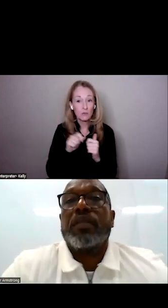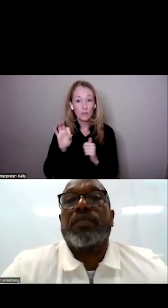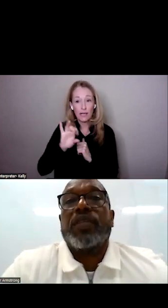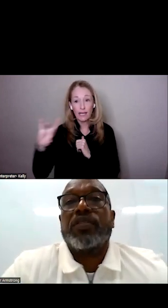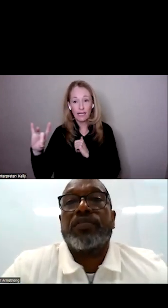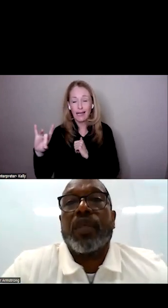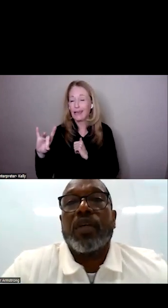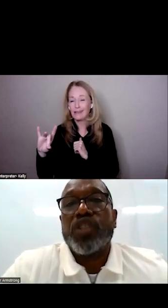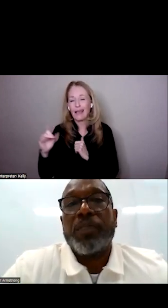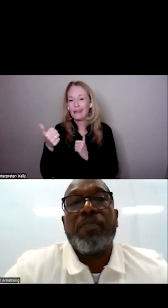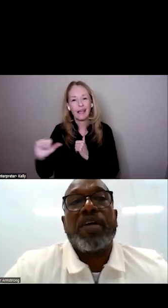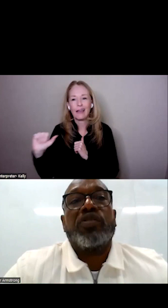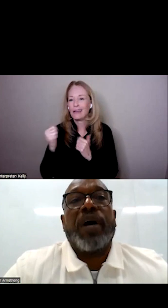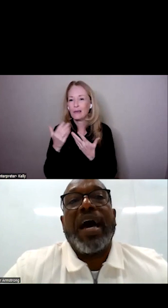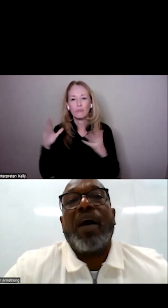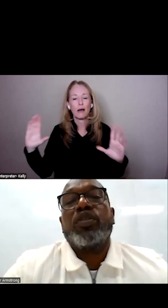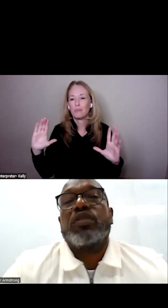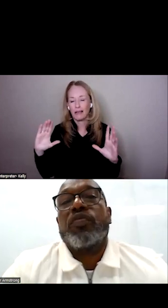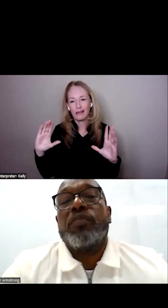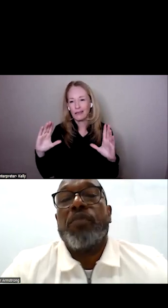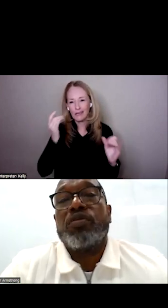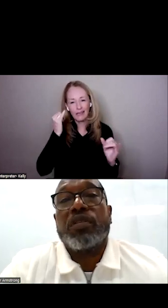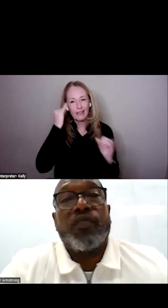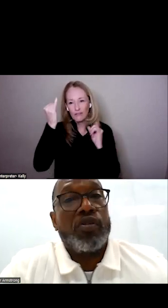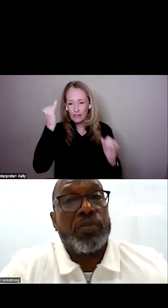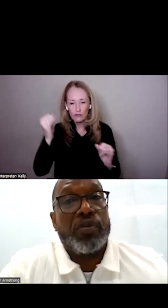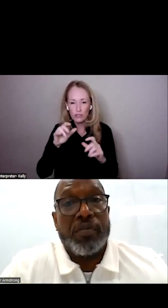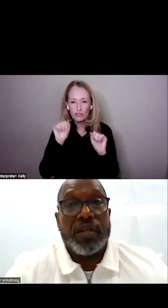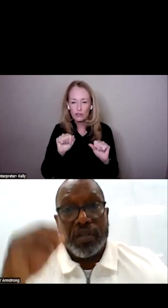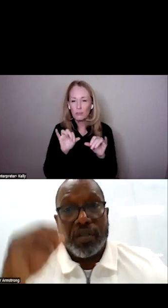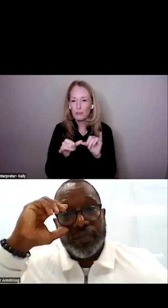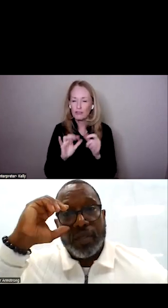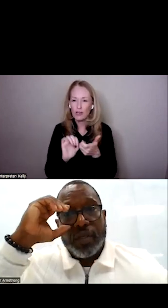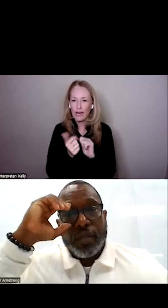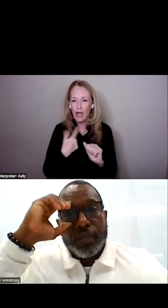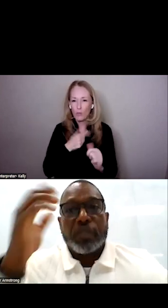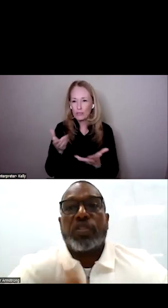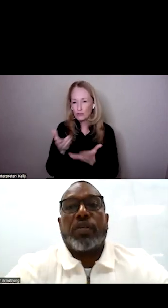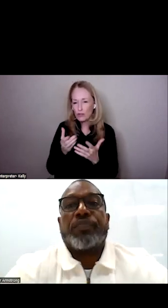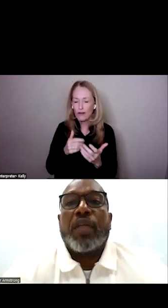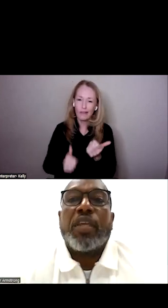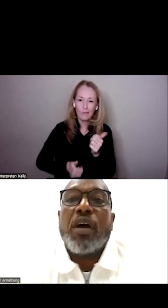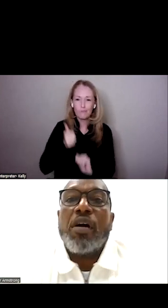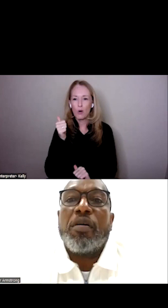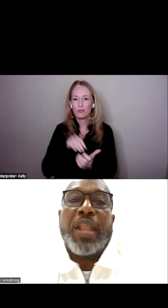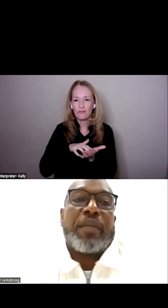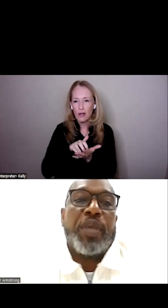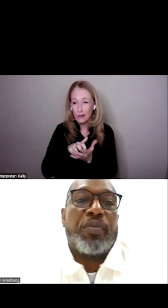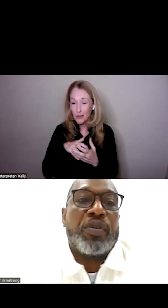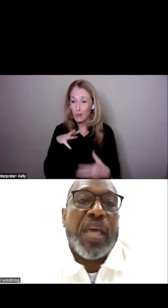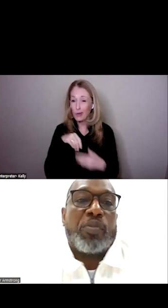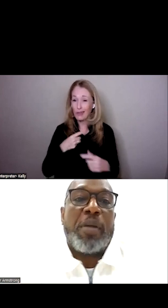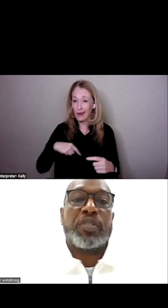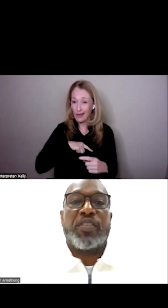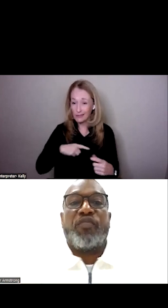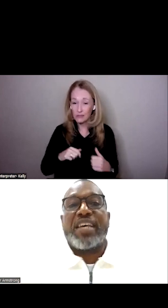public intervention, should be measured by how we serve the most vulnerable among us. Consider the young Black people,